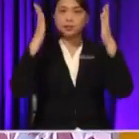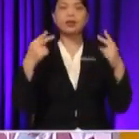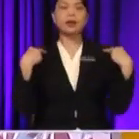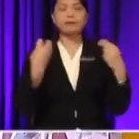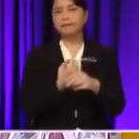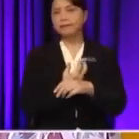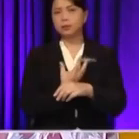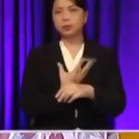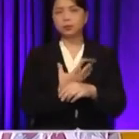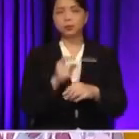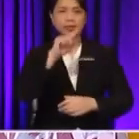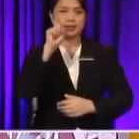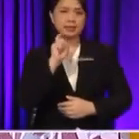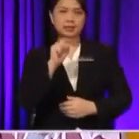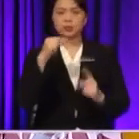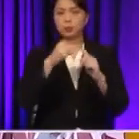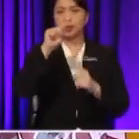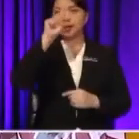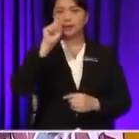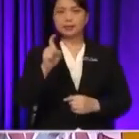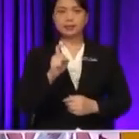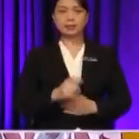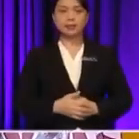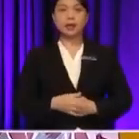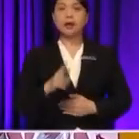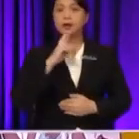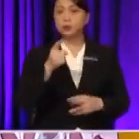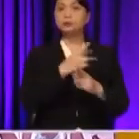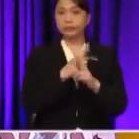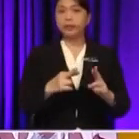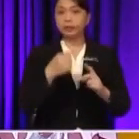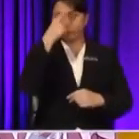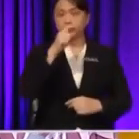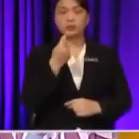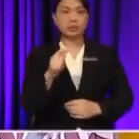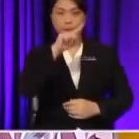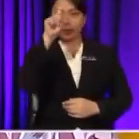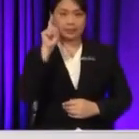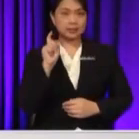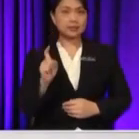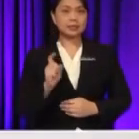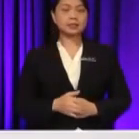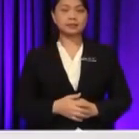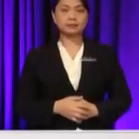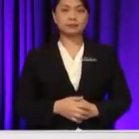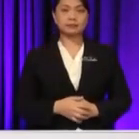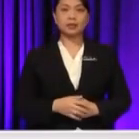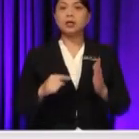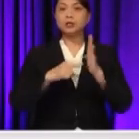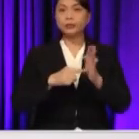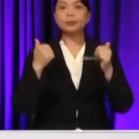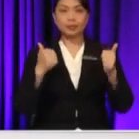to be asked to our fellow students. Mm-hmm. All right. Should I ask our students? Are you ready for the questions? You guys ready? If perhaps you are ready, show me your thumbs up.